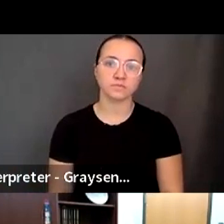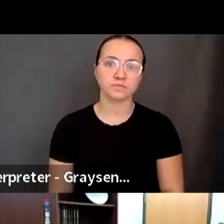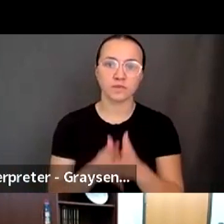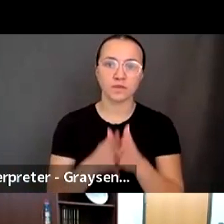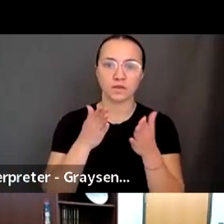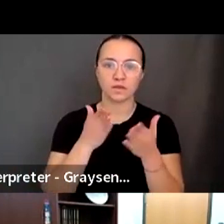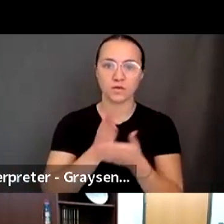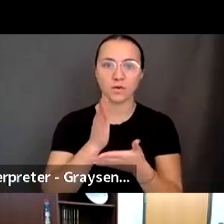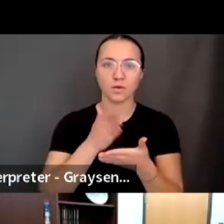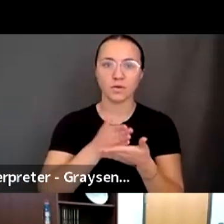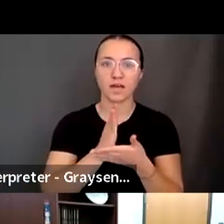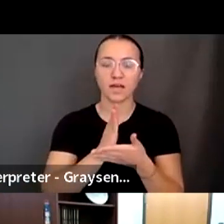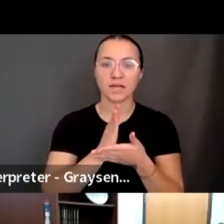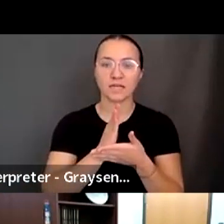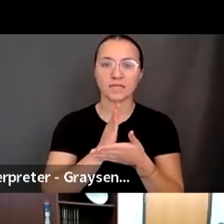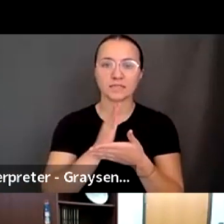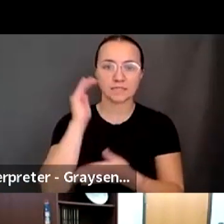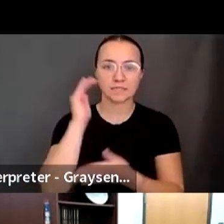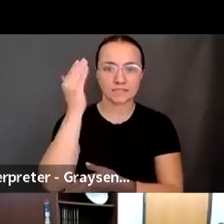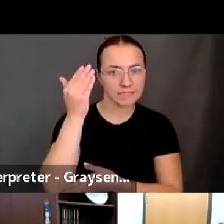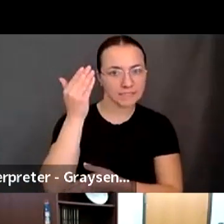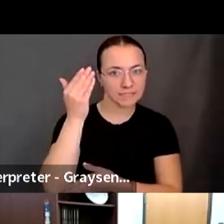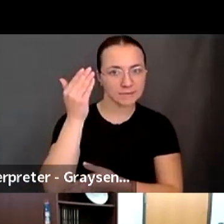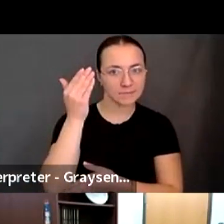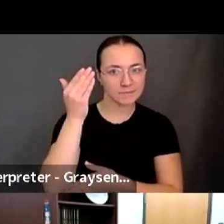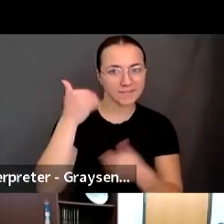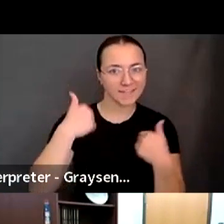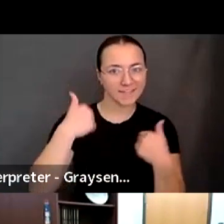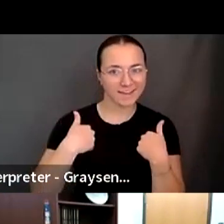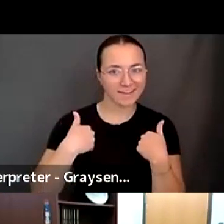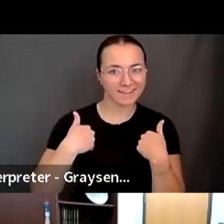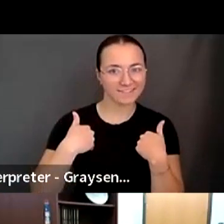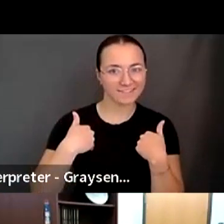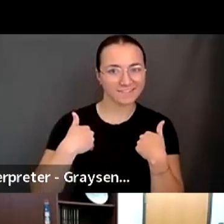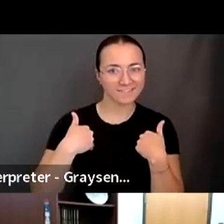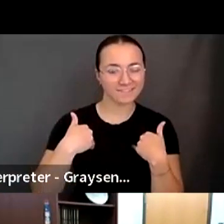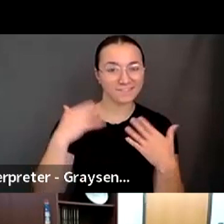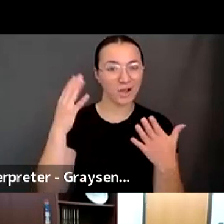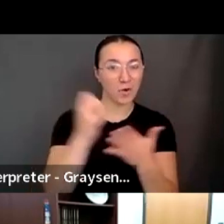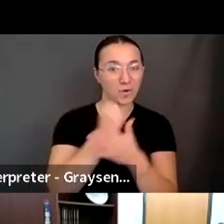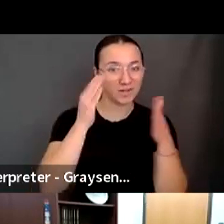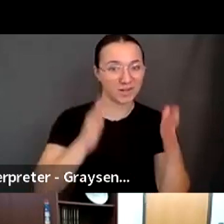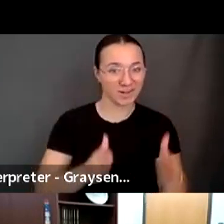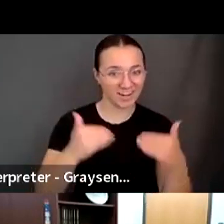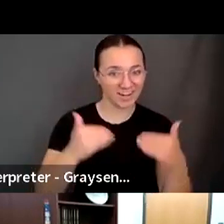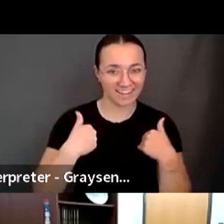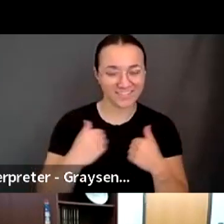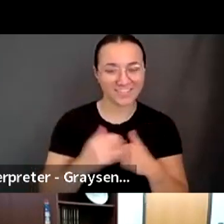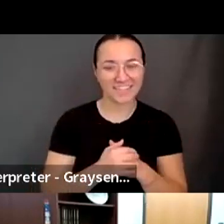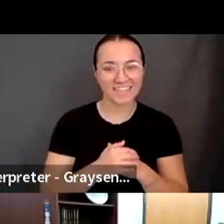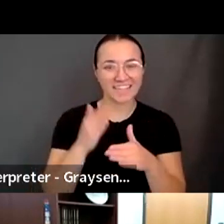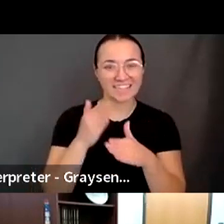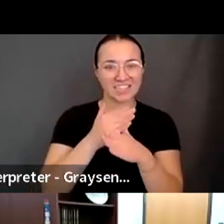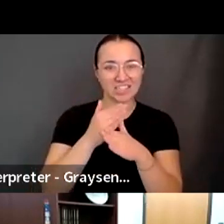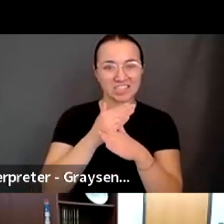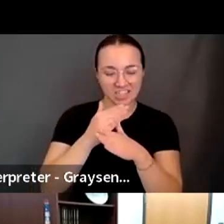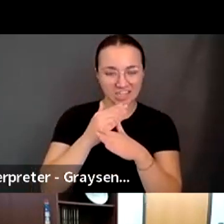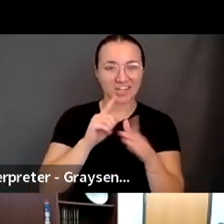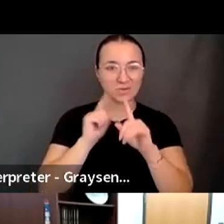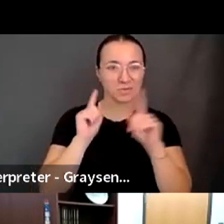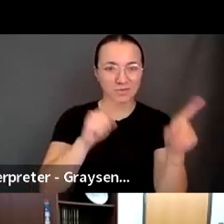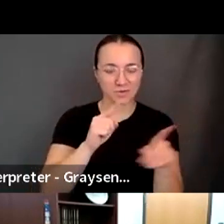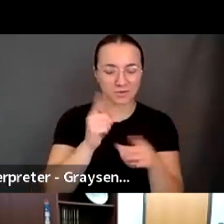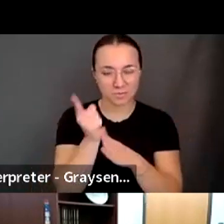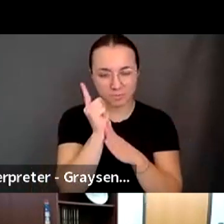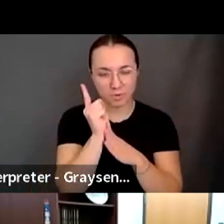All right, it looks like we have a winner, and I will share the results here in just one moment.